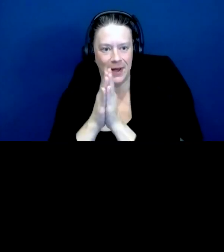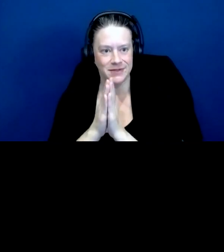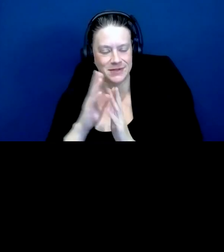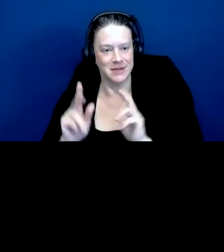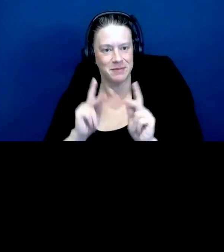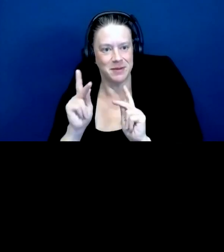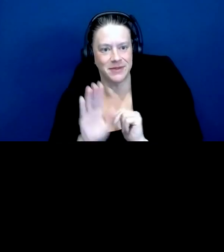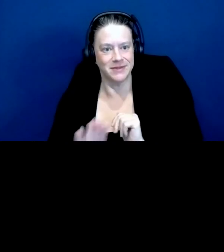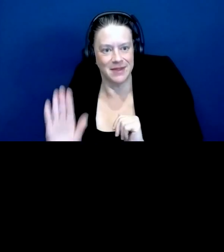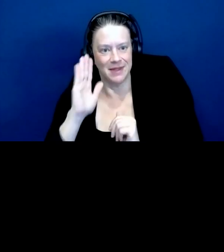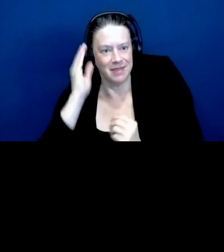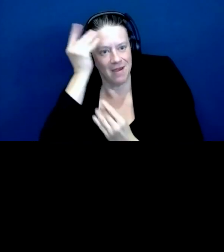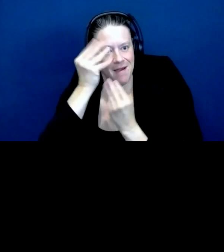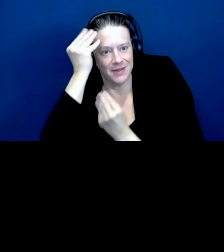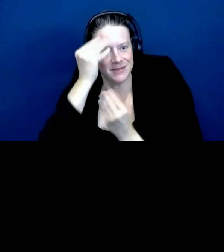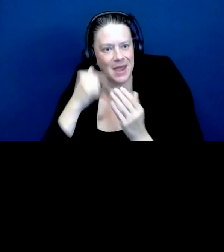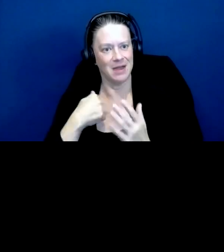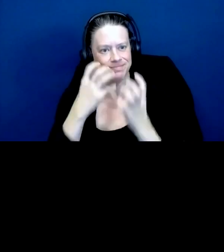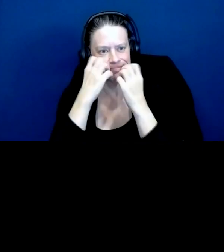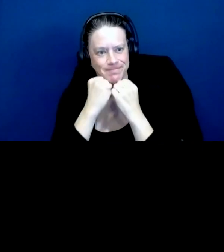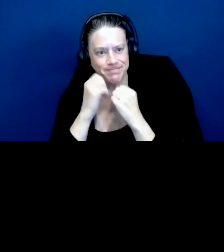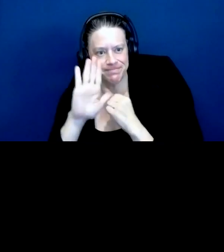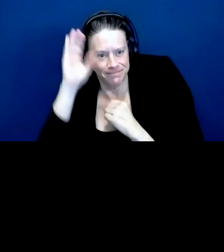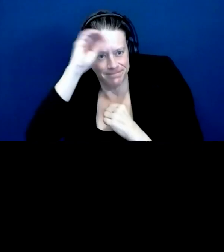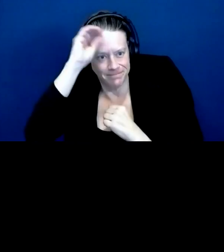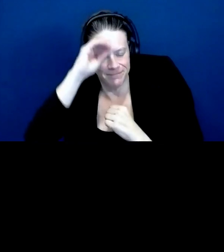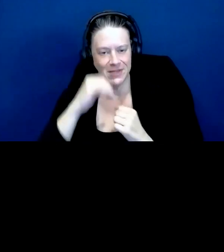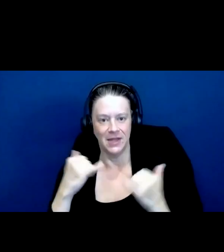to me. And now let me share my screen.